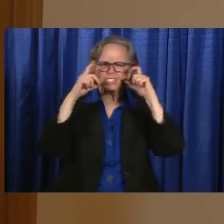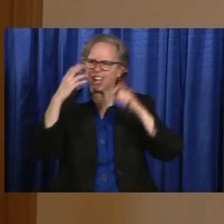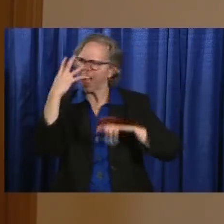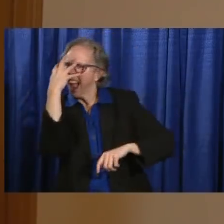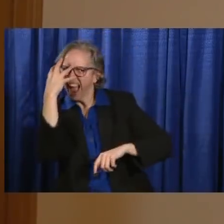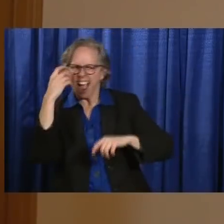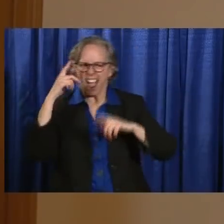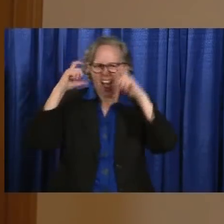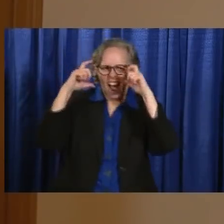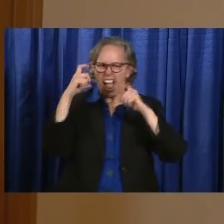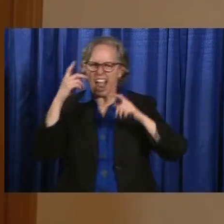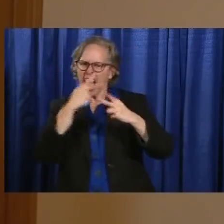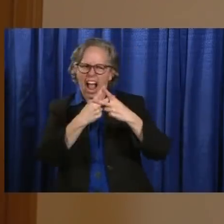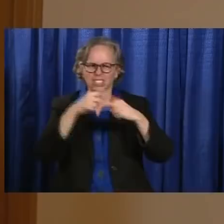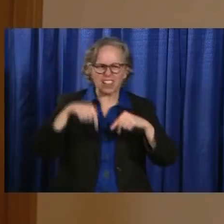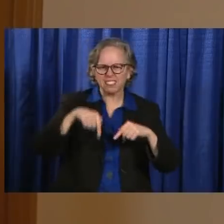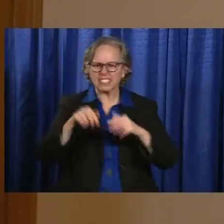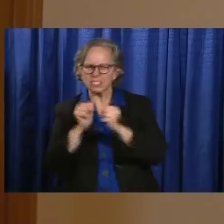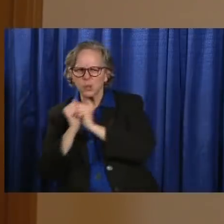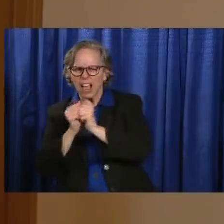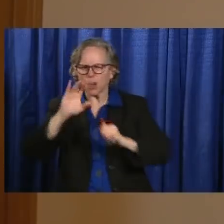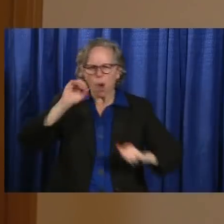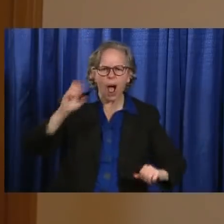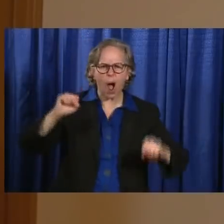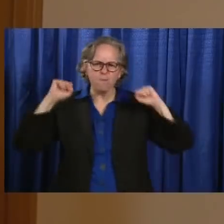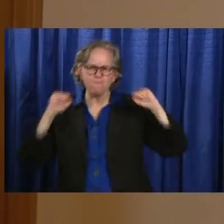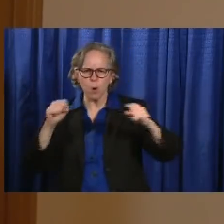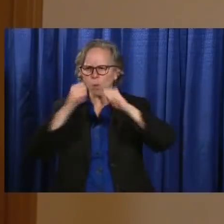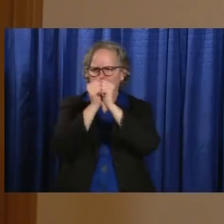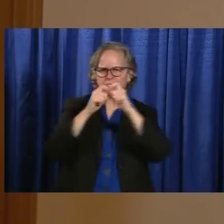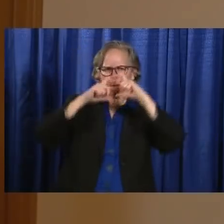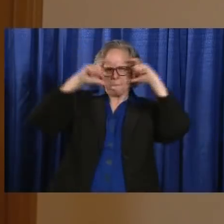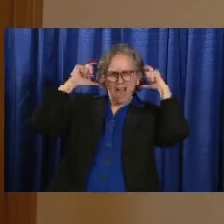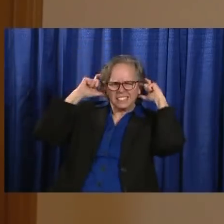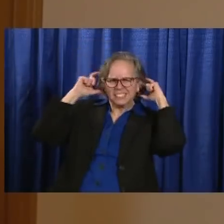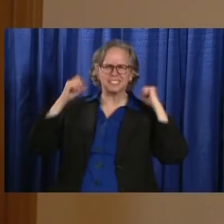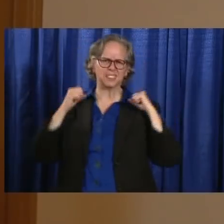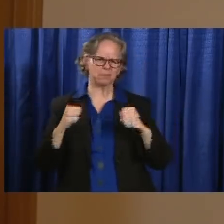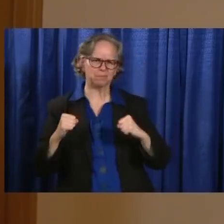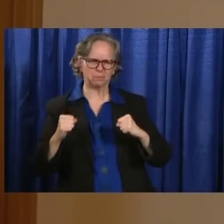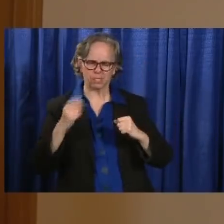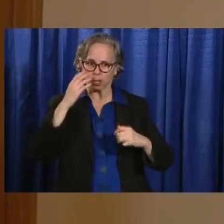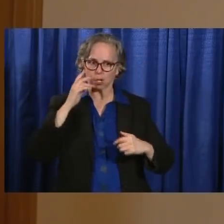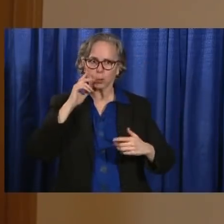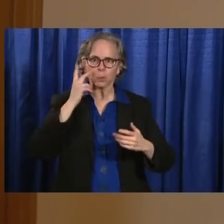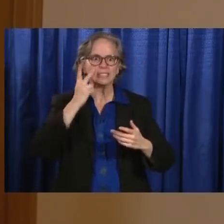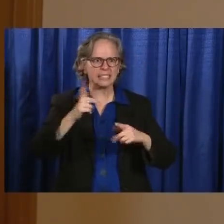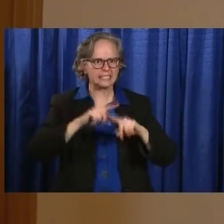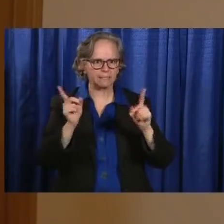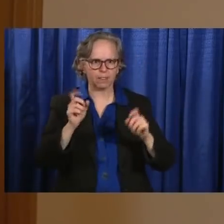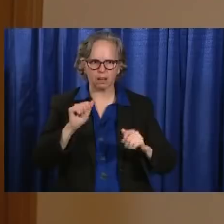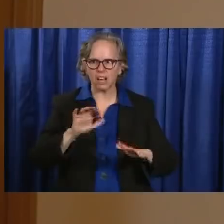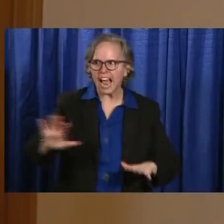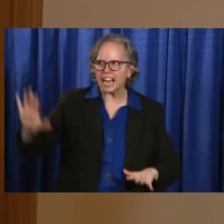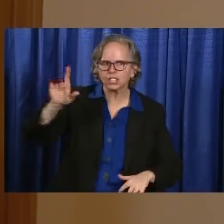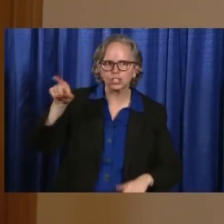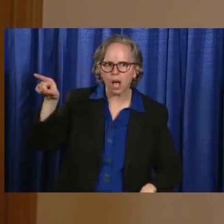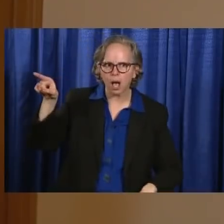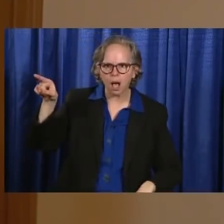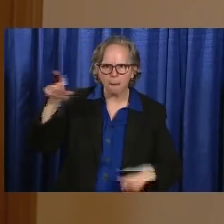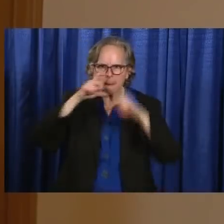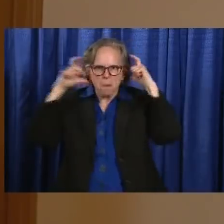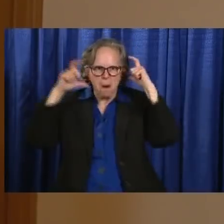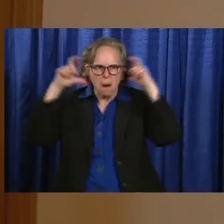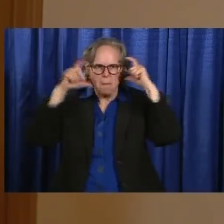out. It's a lot to ask for us to go to something that in Asian countries and other places around the world, it's actually seen as cool